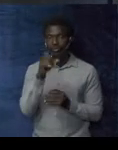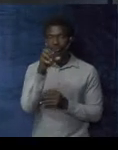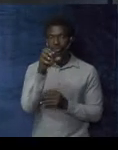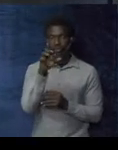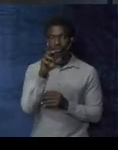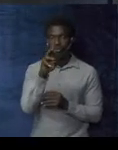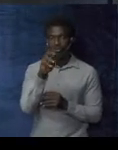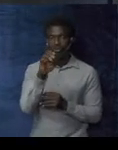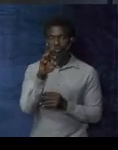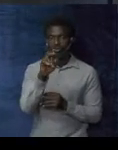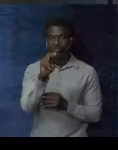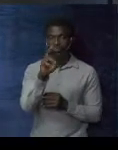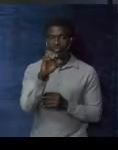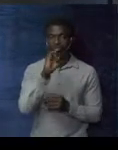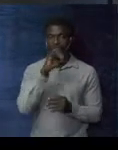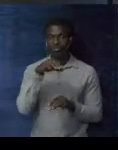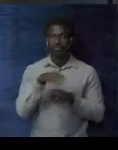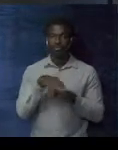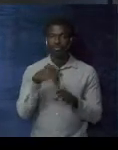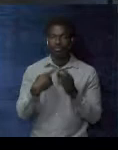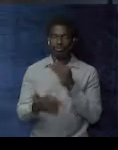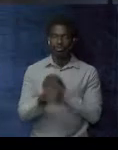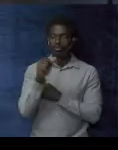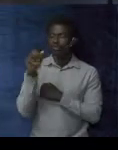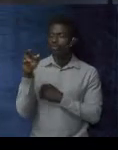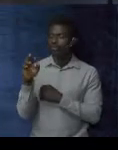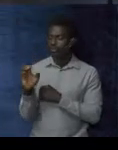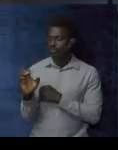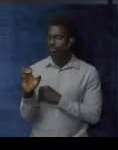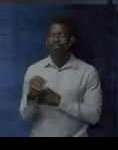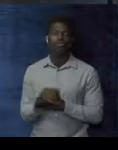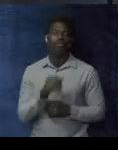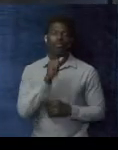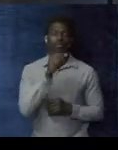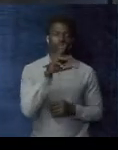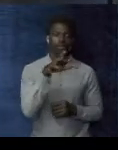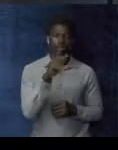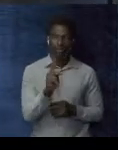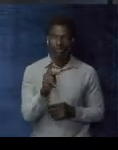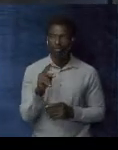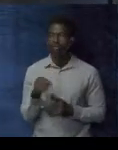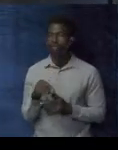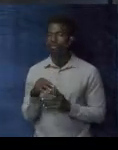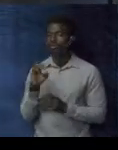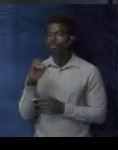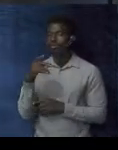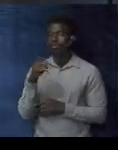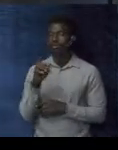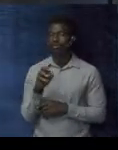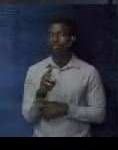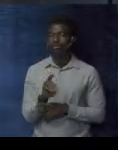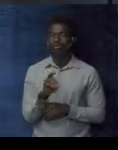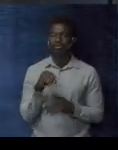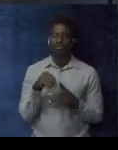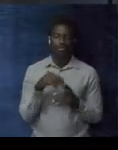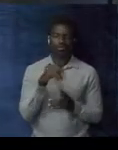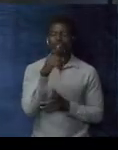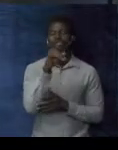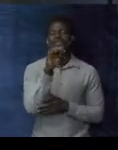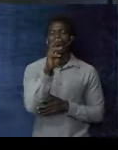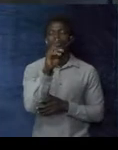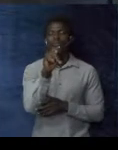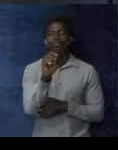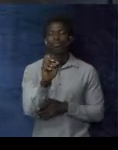what? An incomplete circumference is, we have arc, ARC, or arc, ARK, or chord,